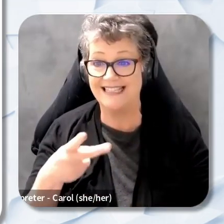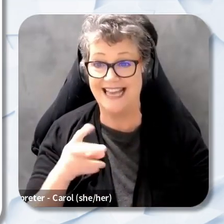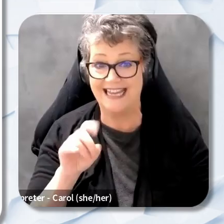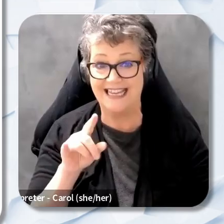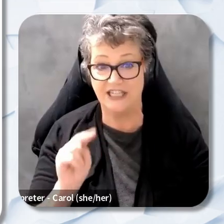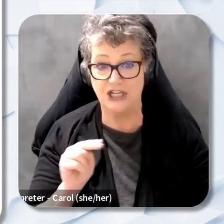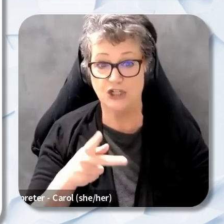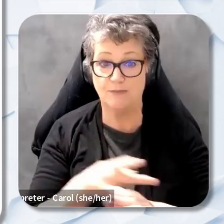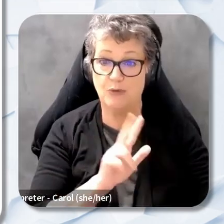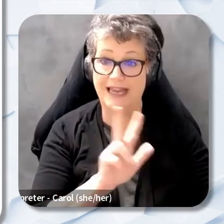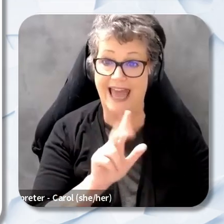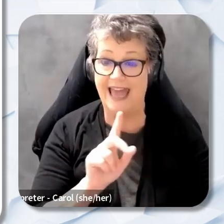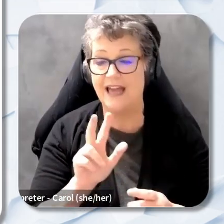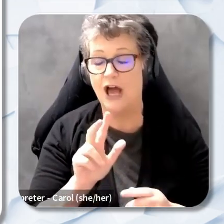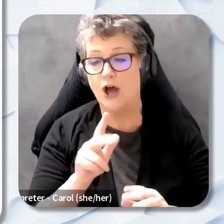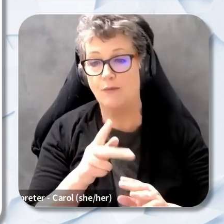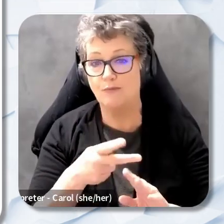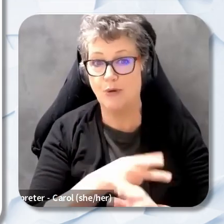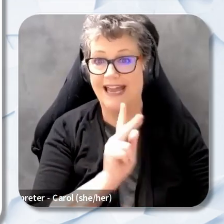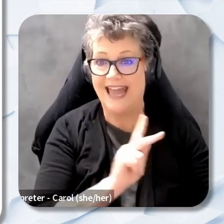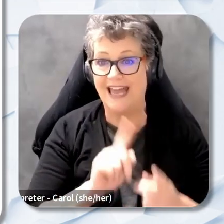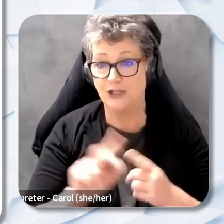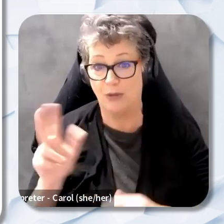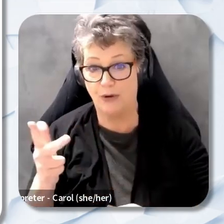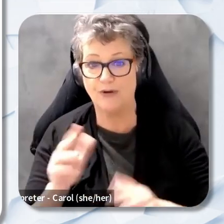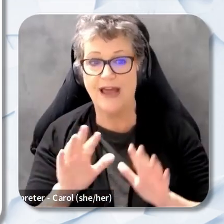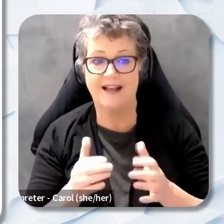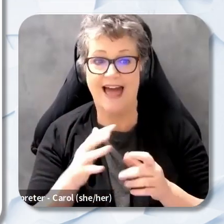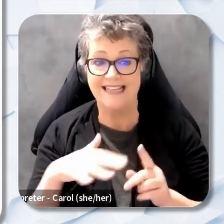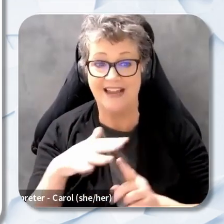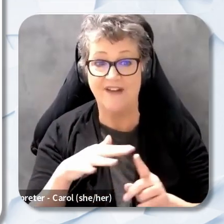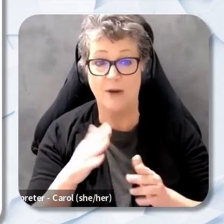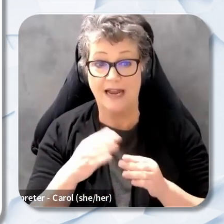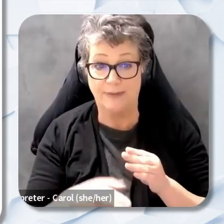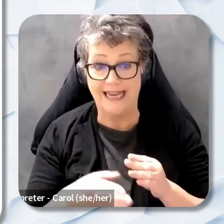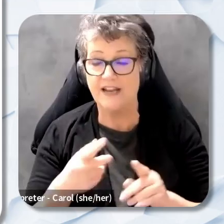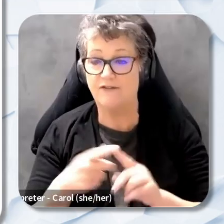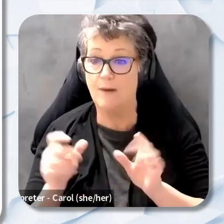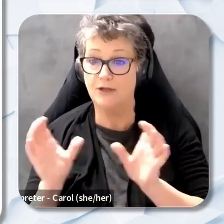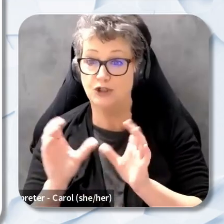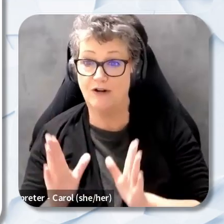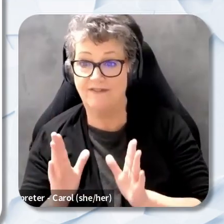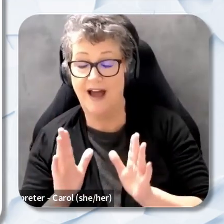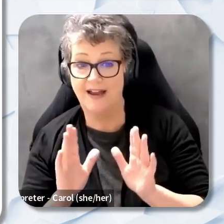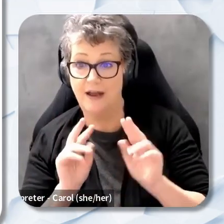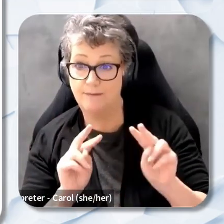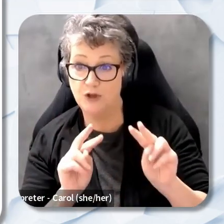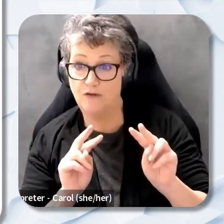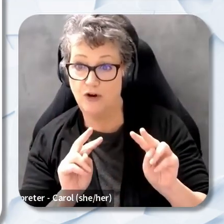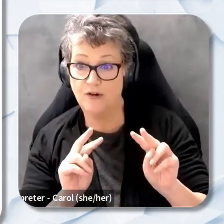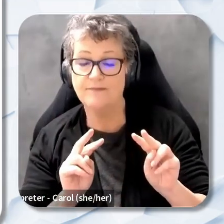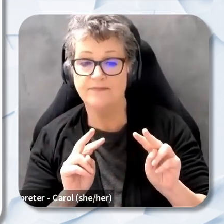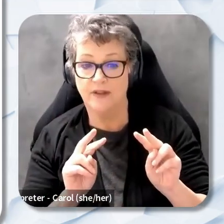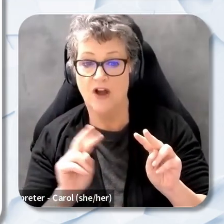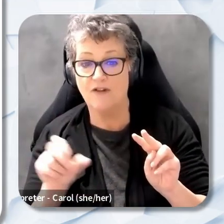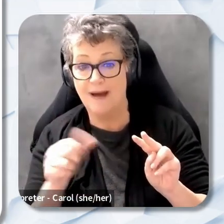edition, pre-K to third, and/or class environment completed by a certified observer from another funding